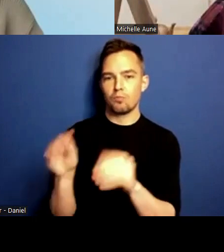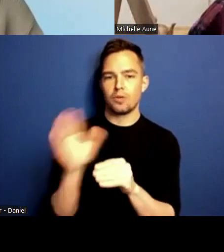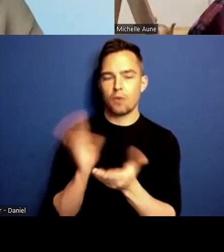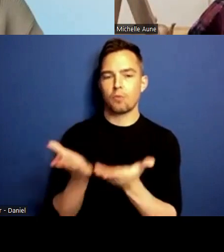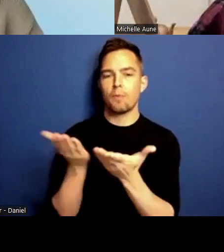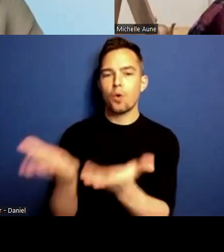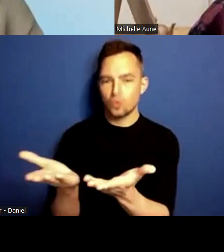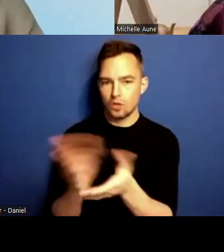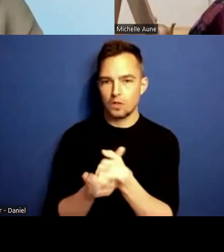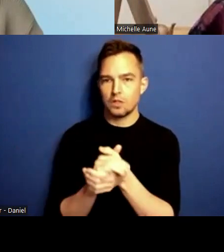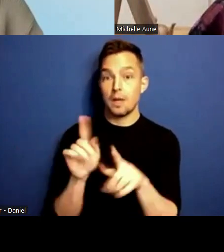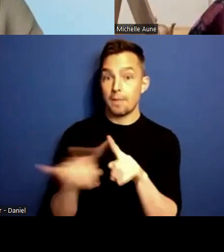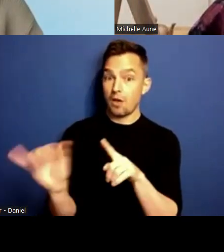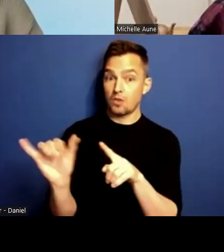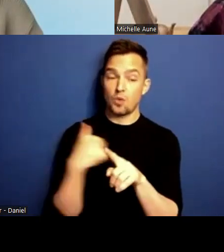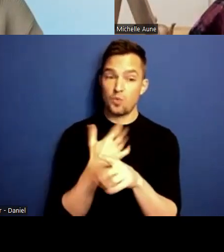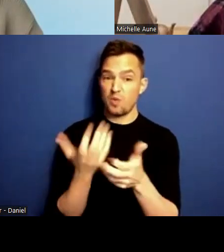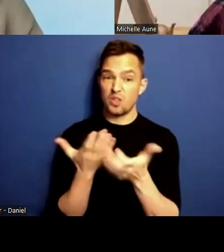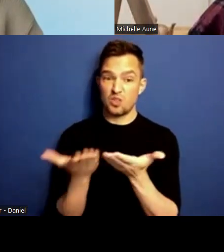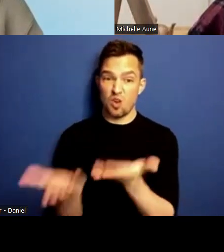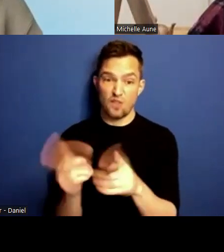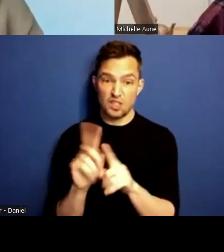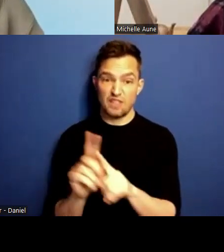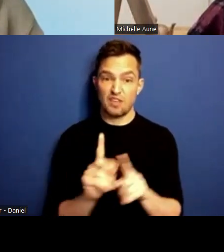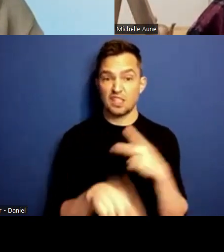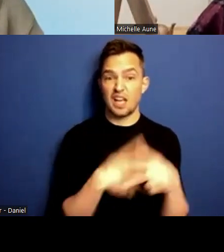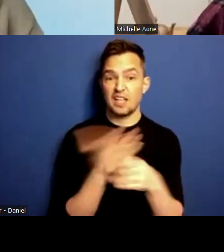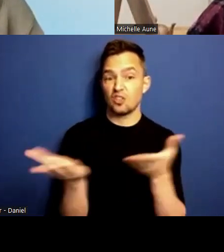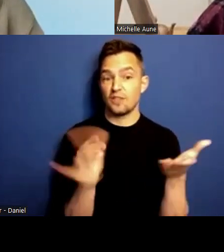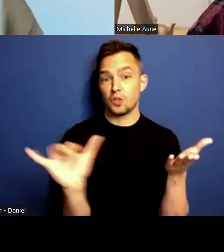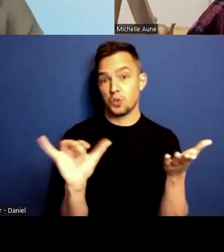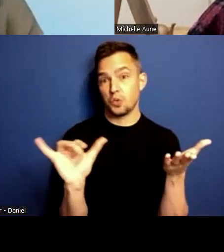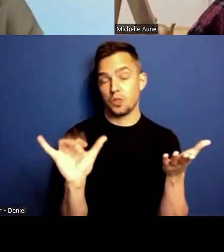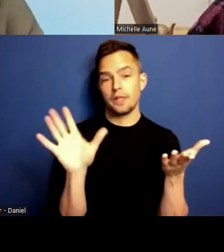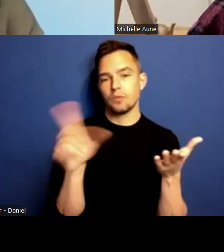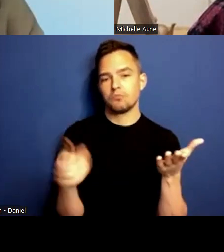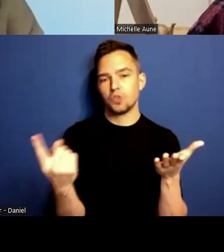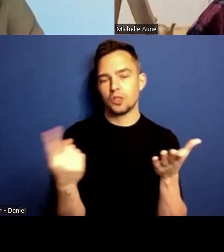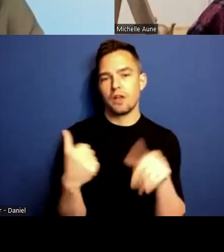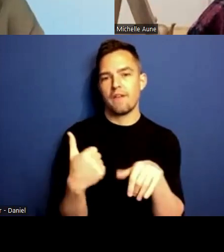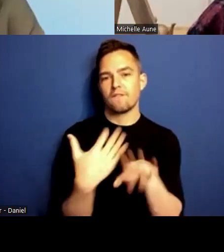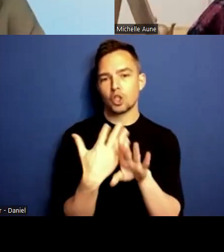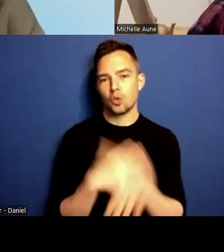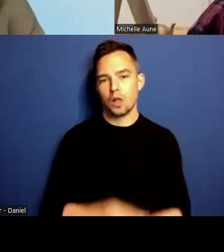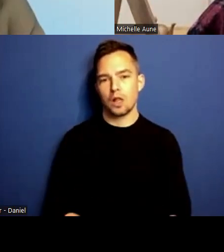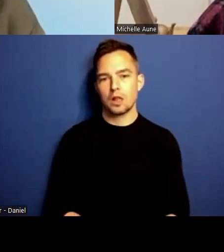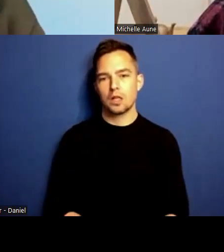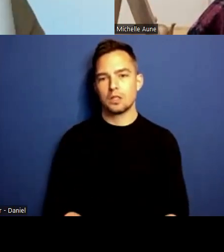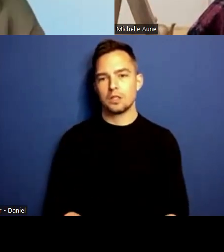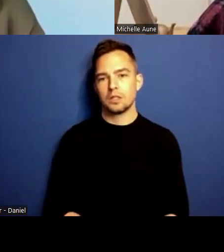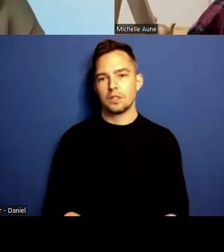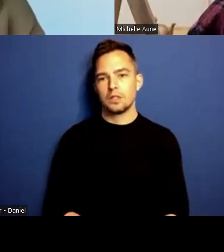proposal, but we wanted to offer a different kind of service, which was just virtual. And that